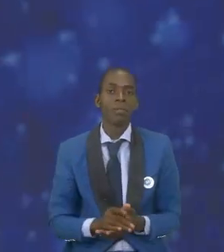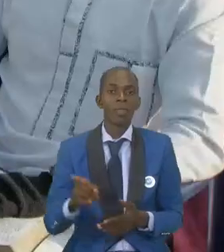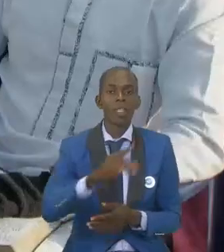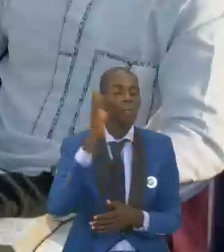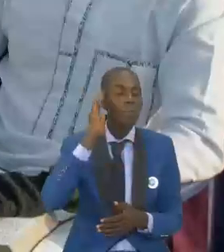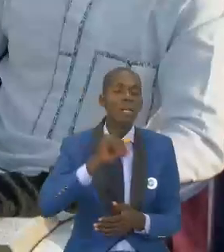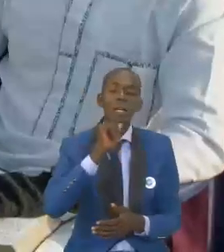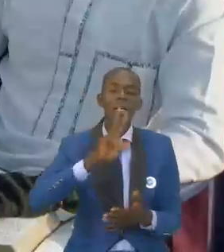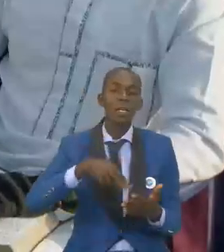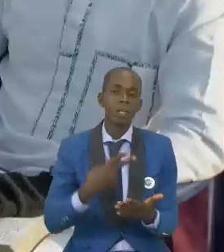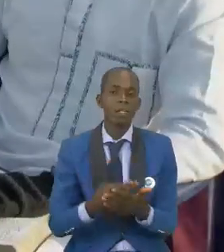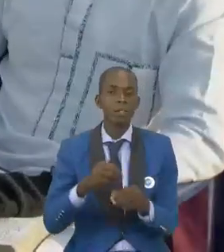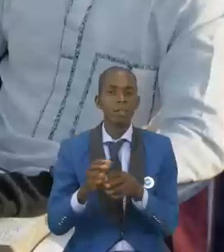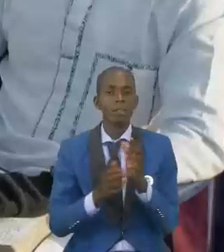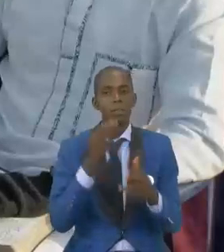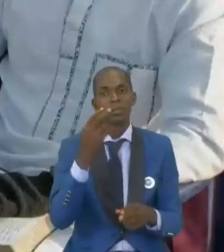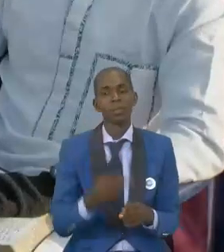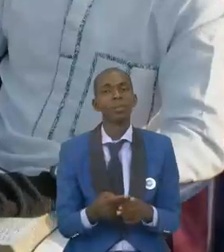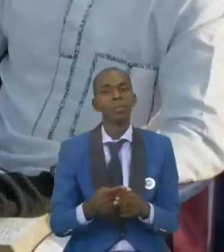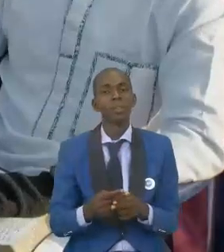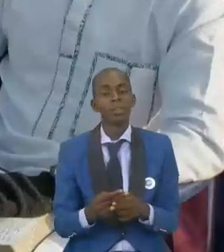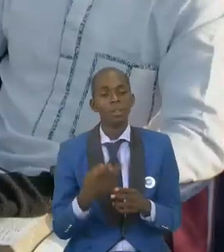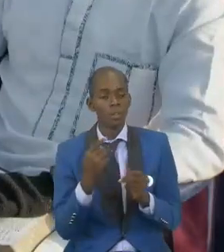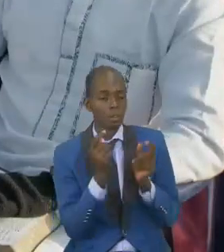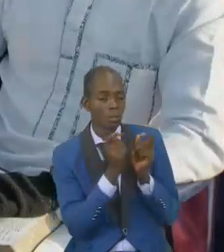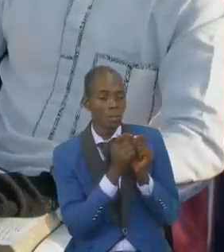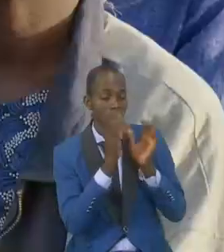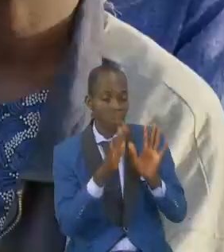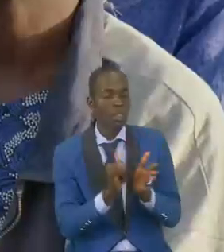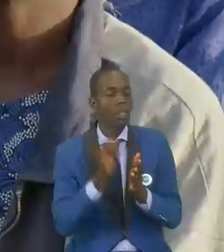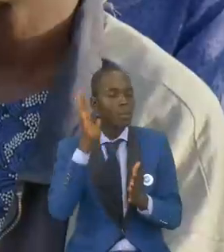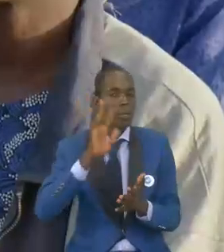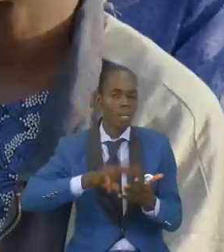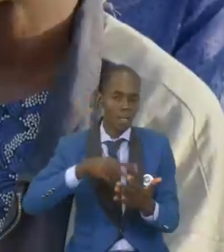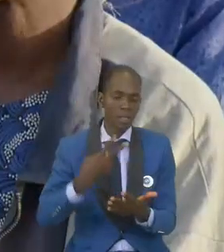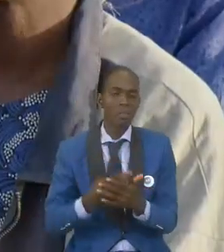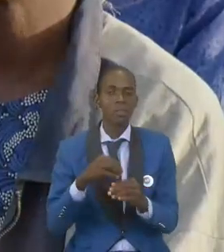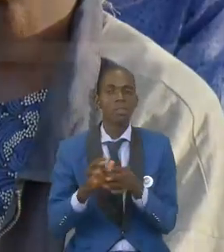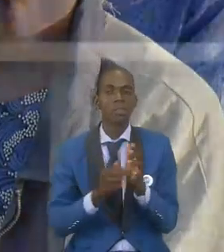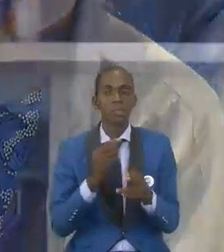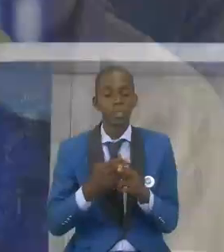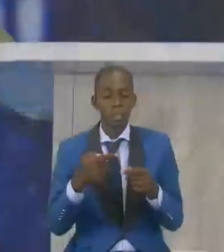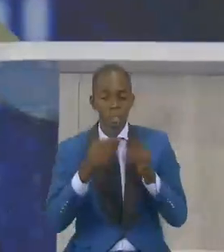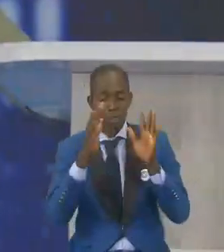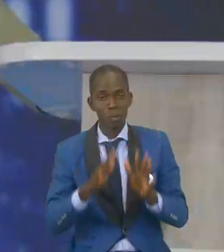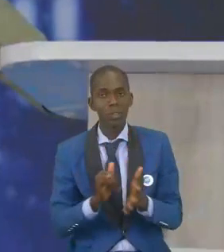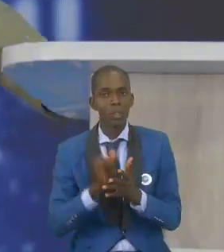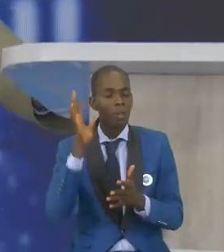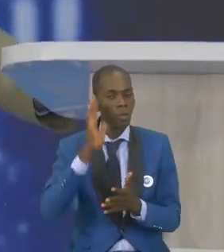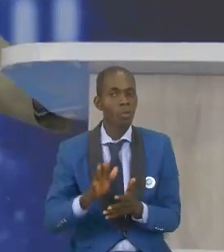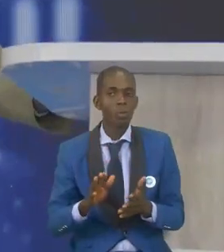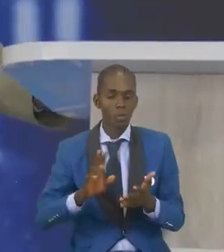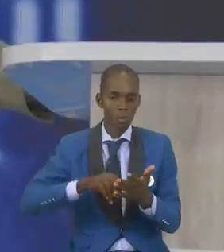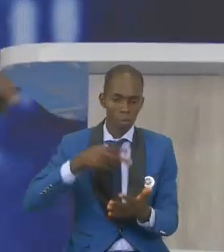fall. Yeah. The conspirators that will fall. If the persecutors that persecute without a